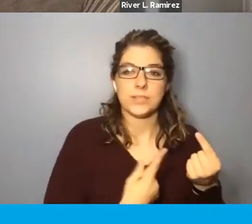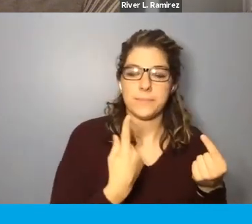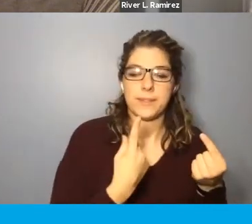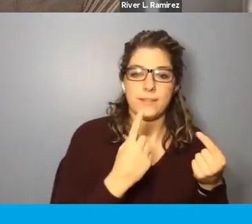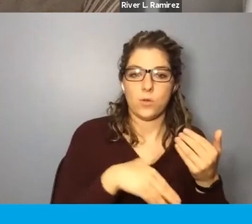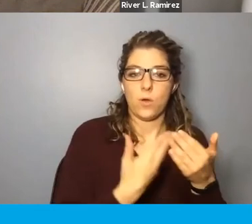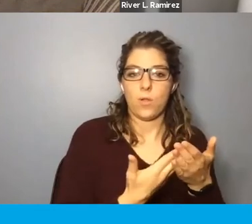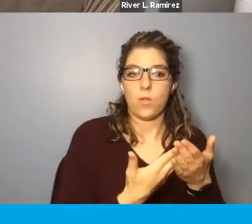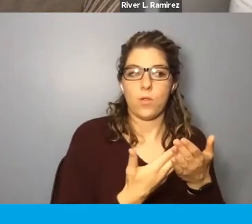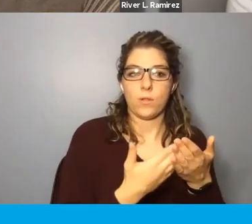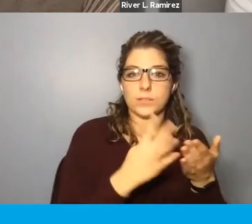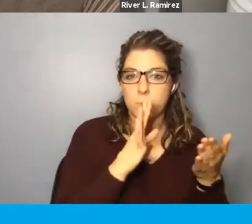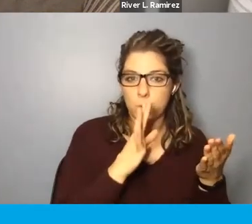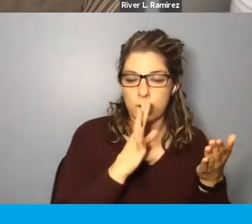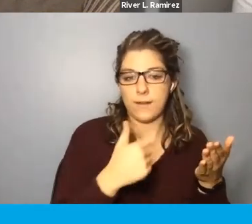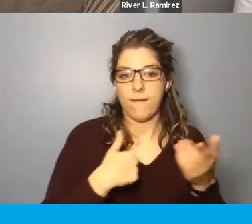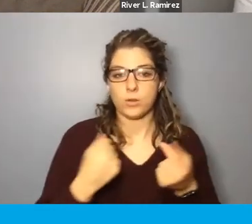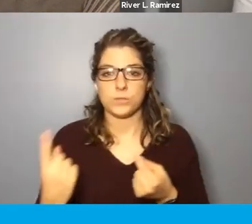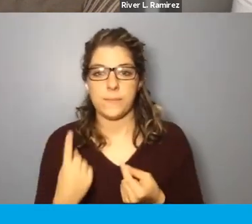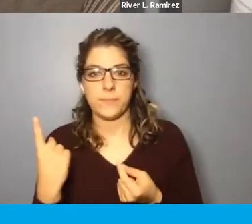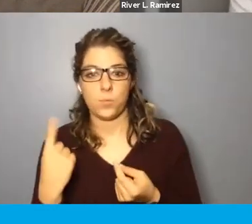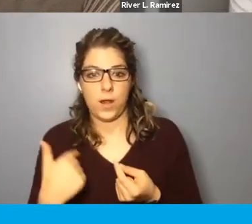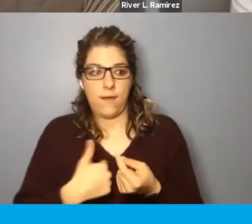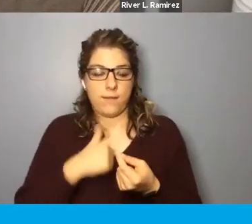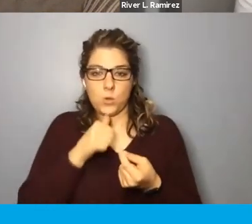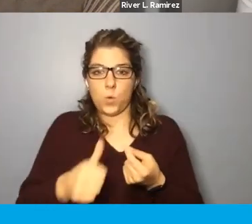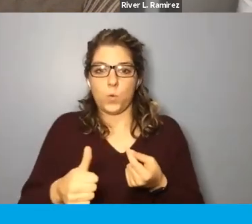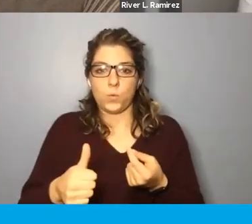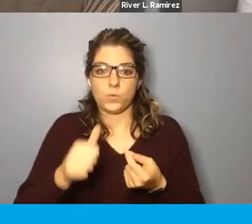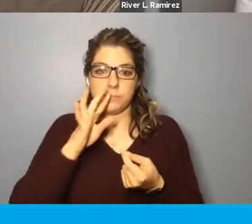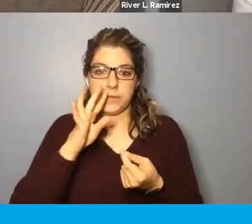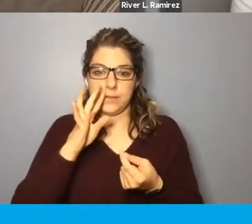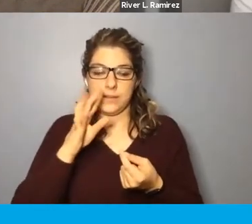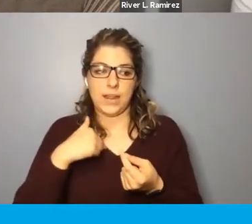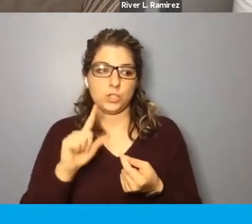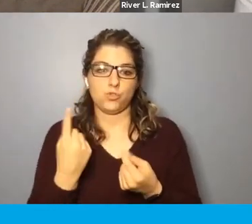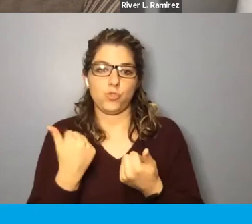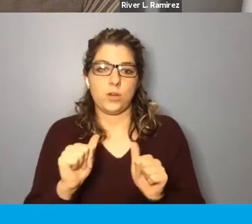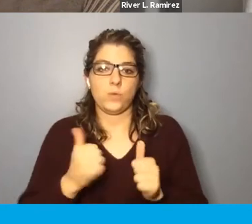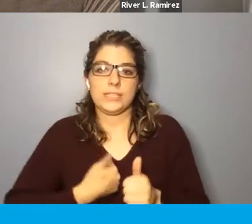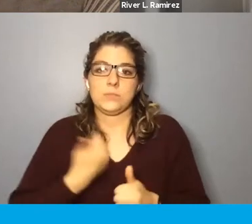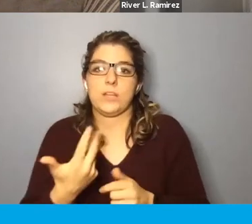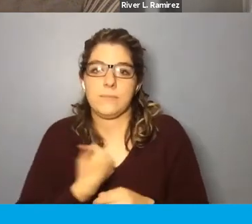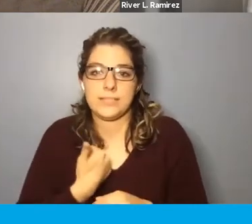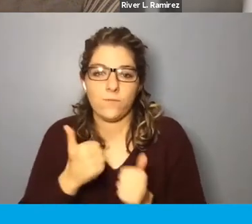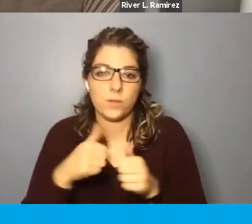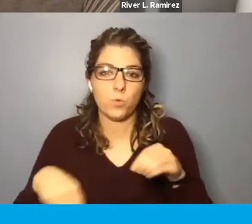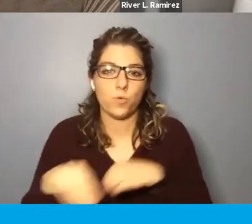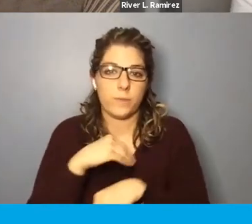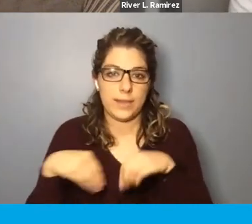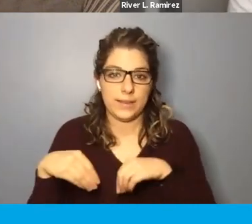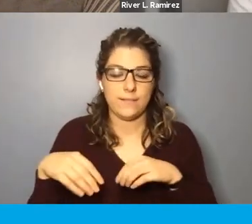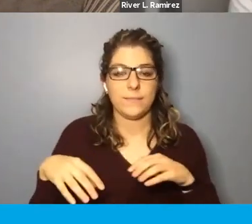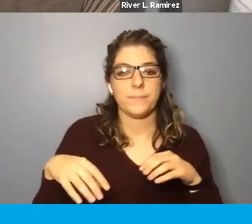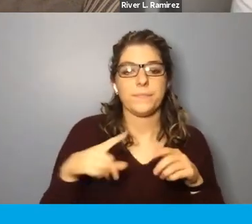all spoken and I do something where I don't speak and I just try to express myself with movement? And